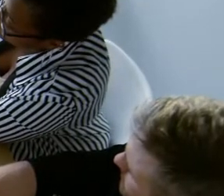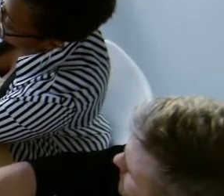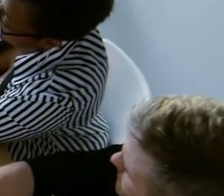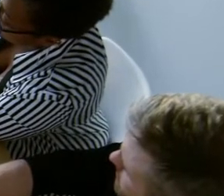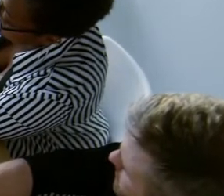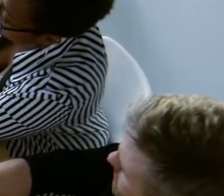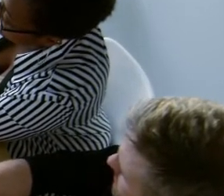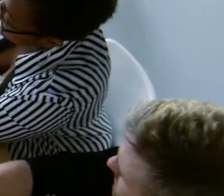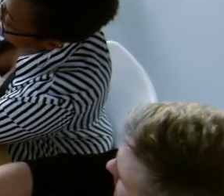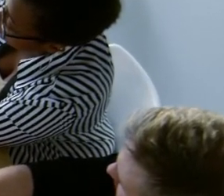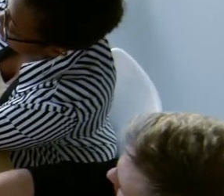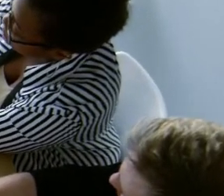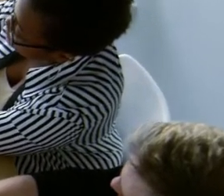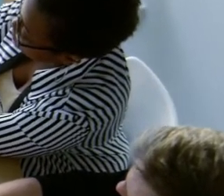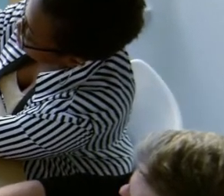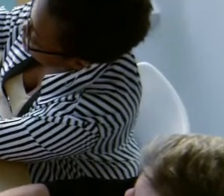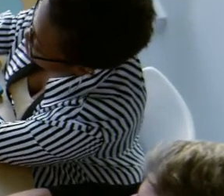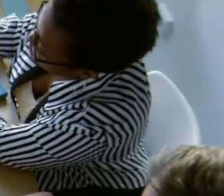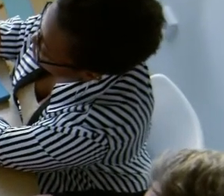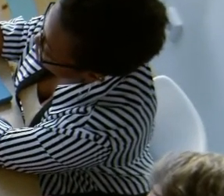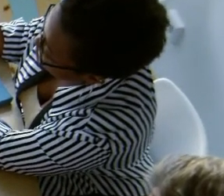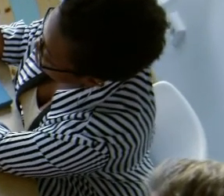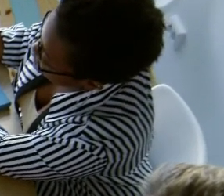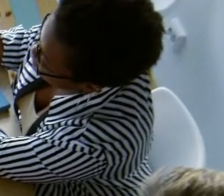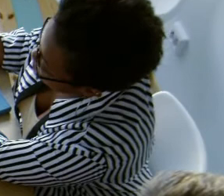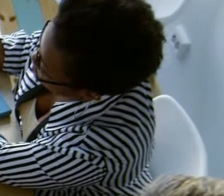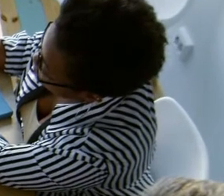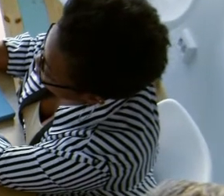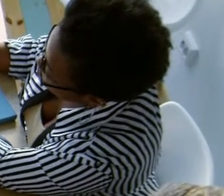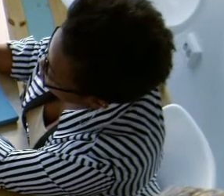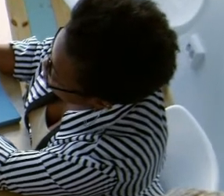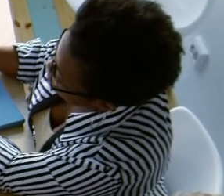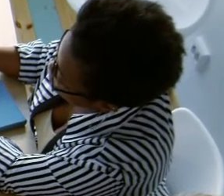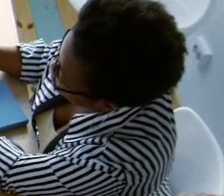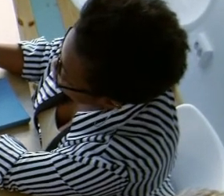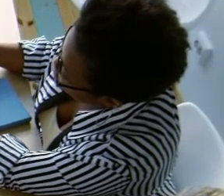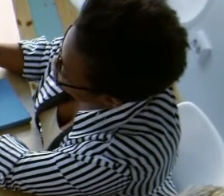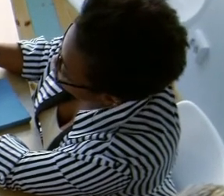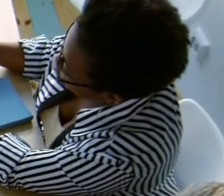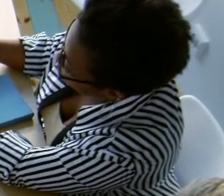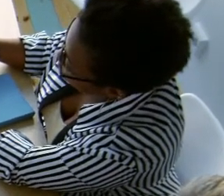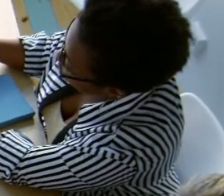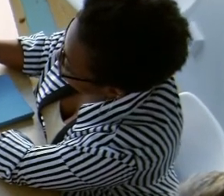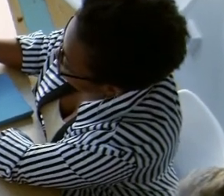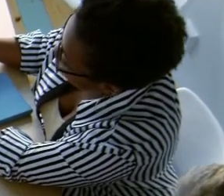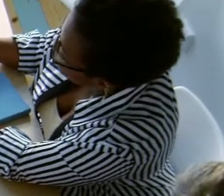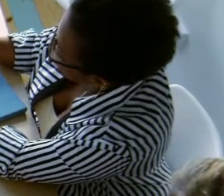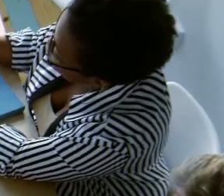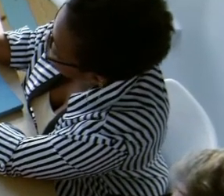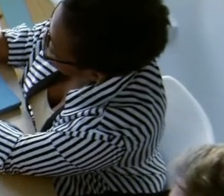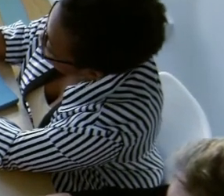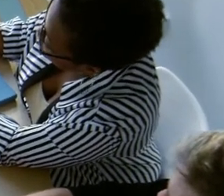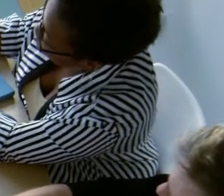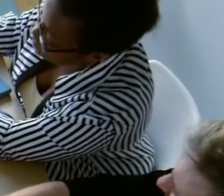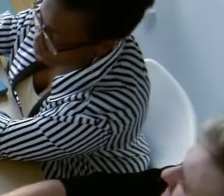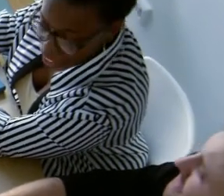college students and who want to meet up at the Freudian sip and engage with their coach on campus with